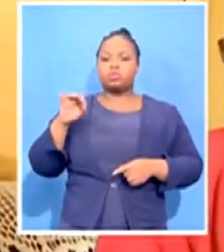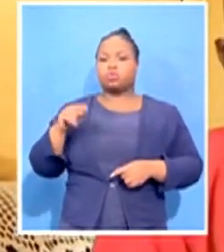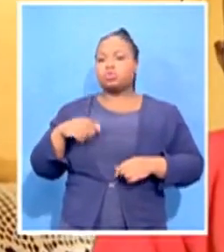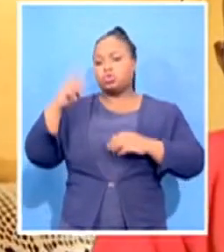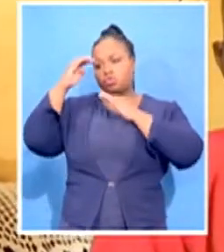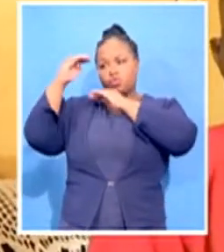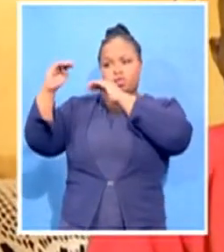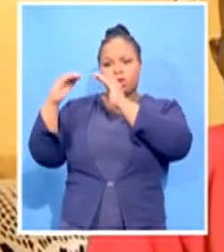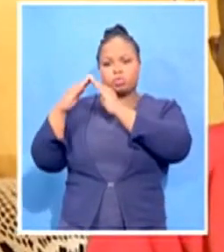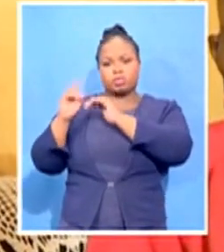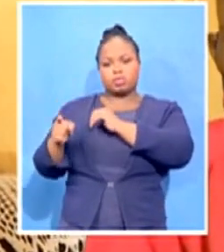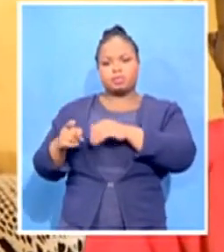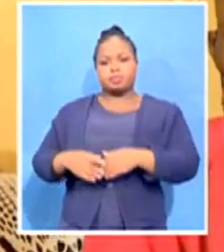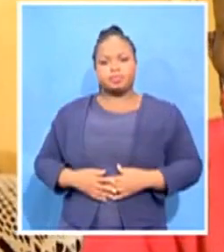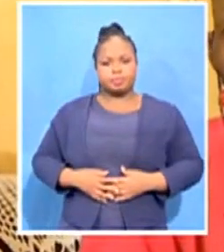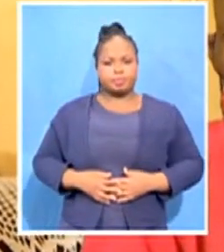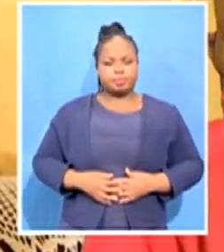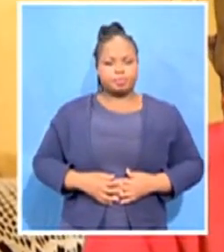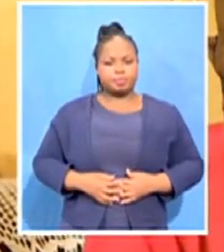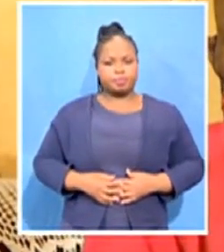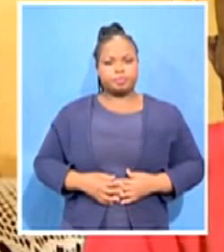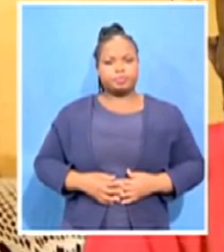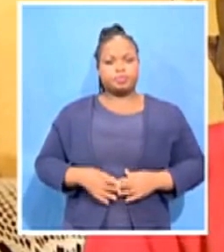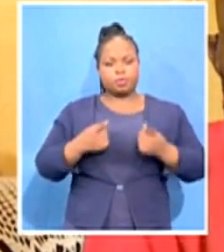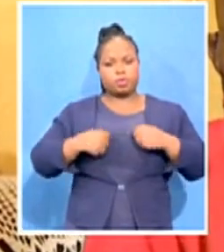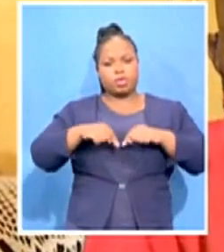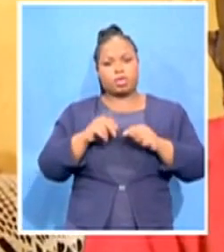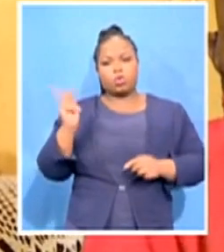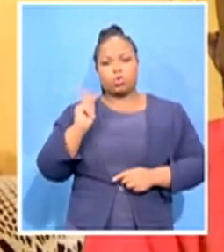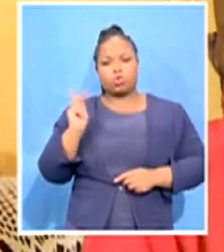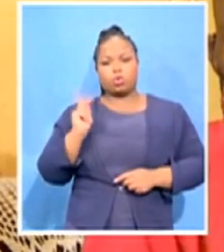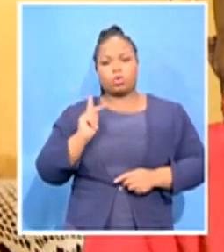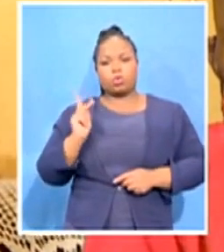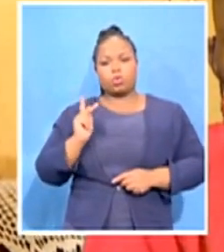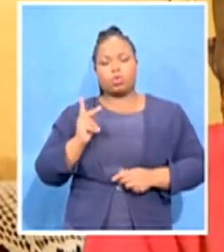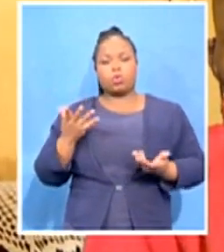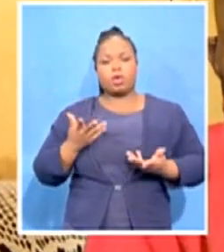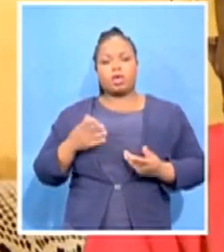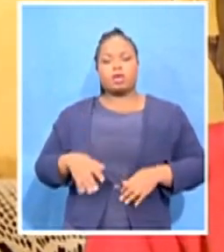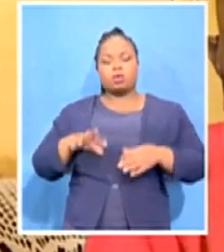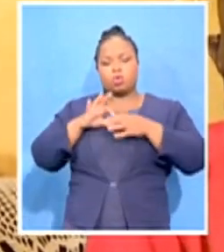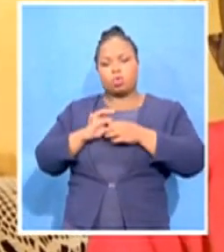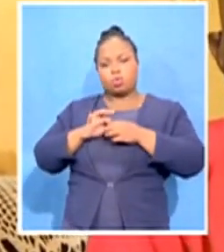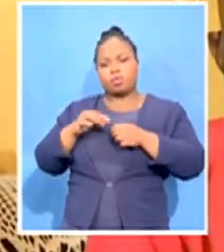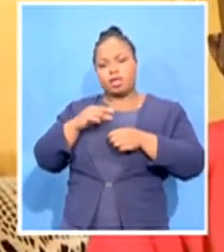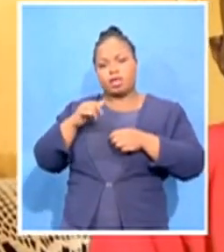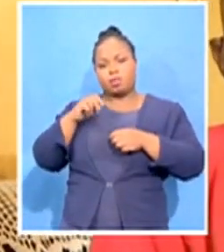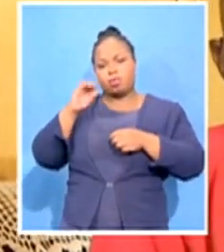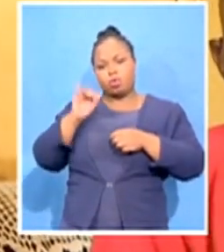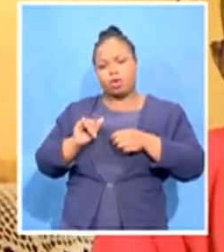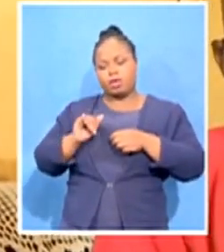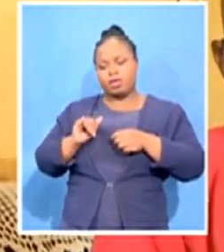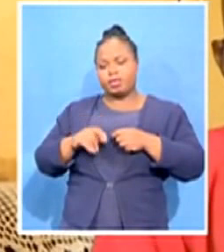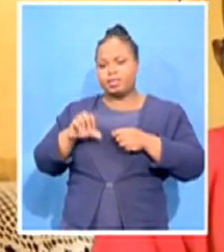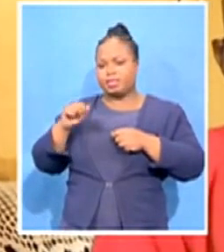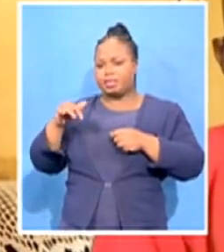We are in Kutuanong, in Odendalsris, at the home of Kaleboi Sassana. He's 58 years old, and he's been